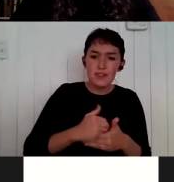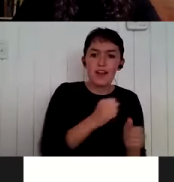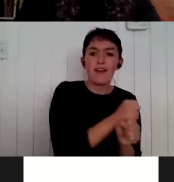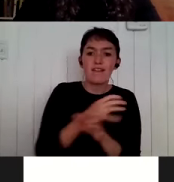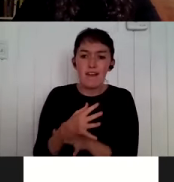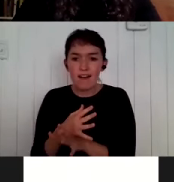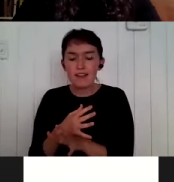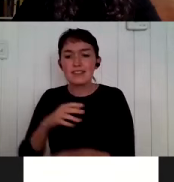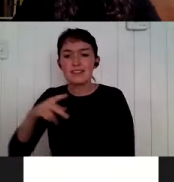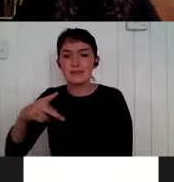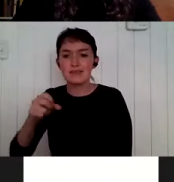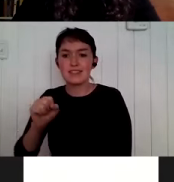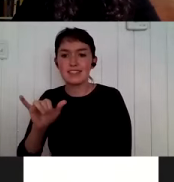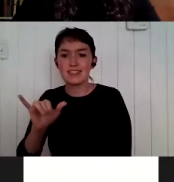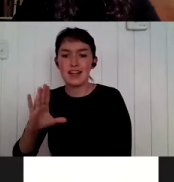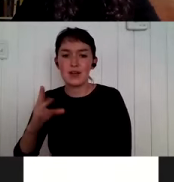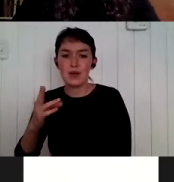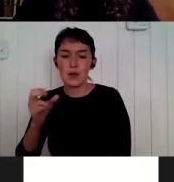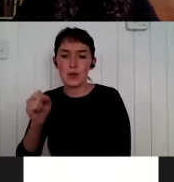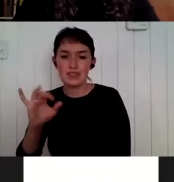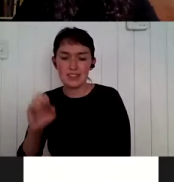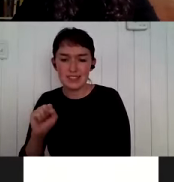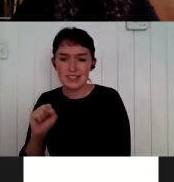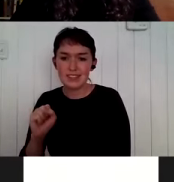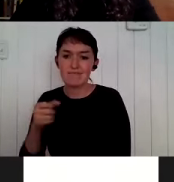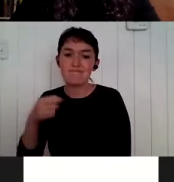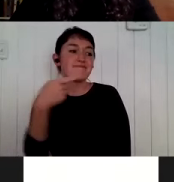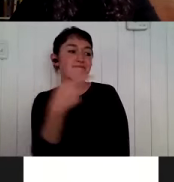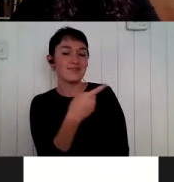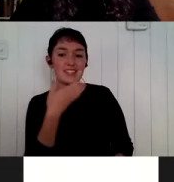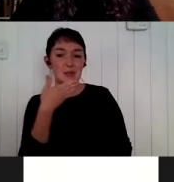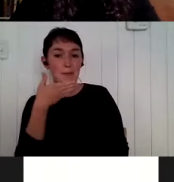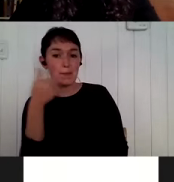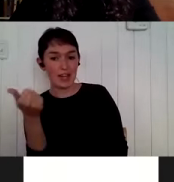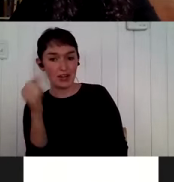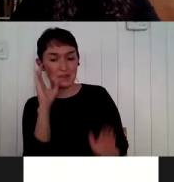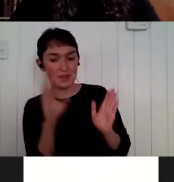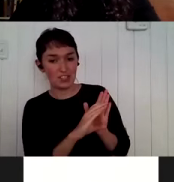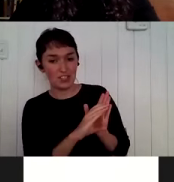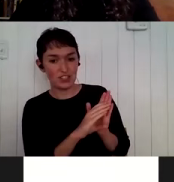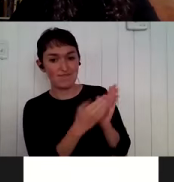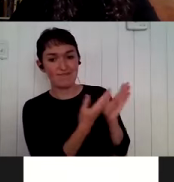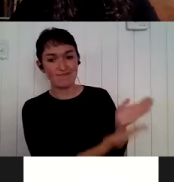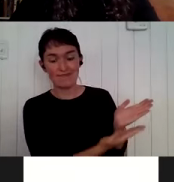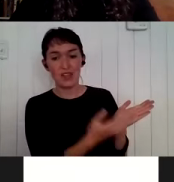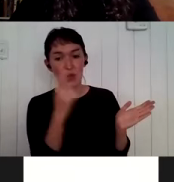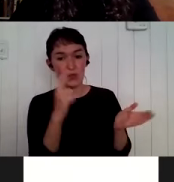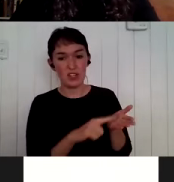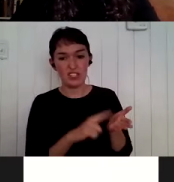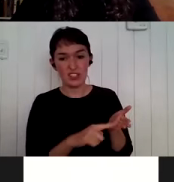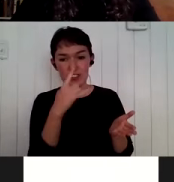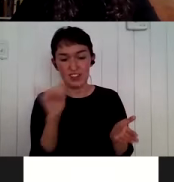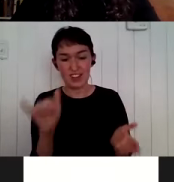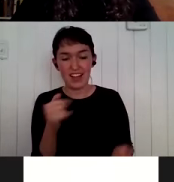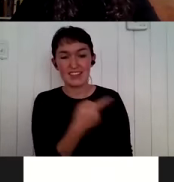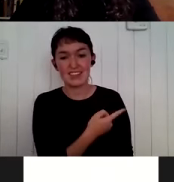psychotic symptoms. Here is a better depiction of what the world of mental health research looks like. There is multiple causes